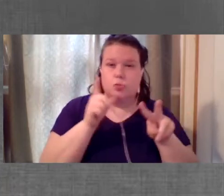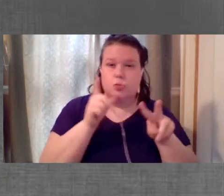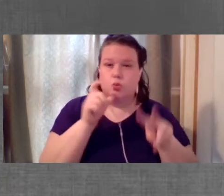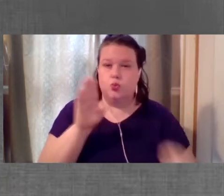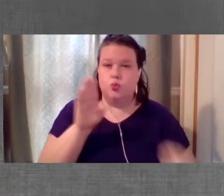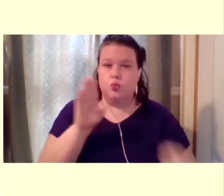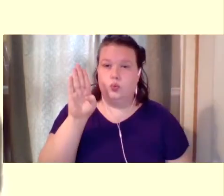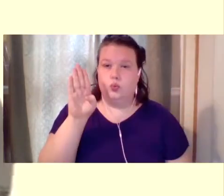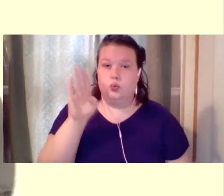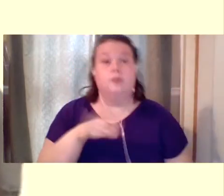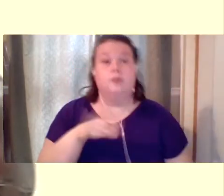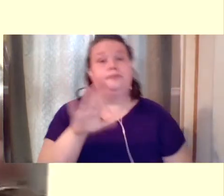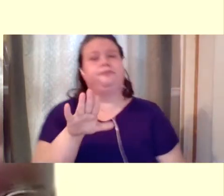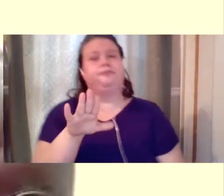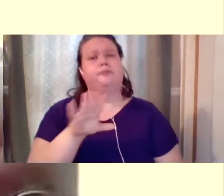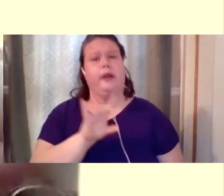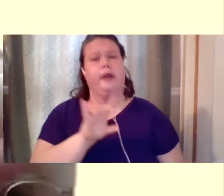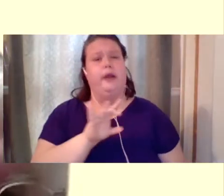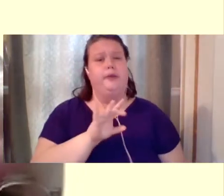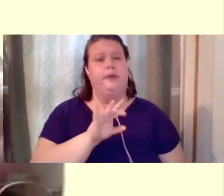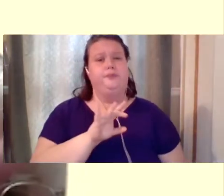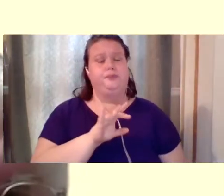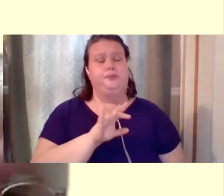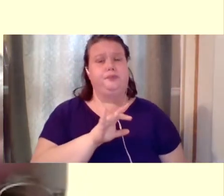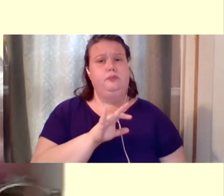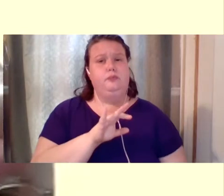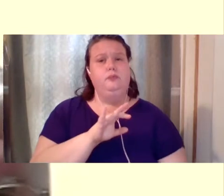They're clearly over under